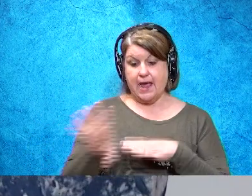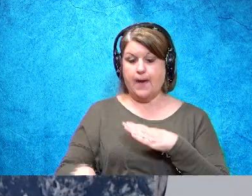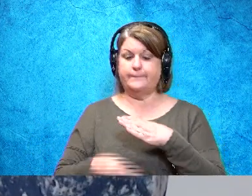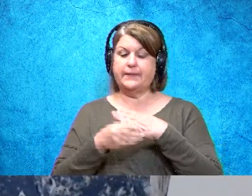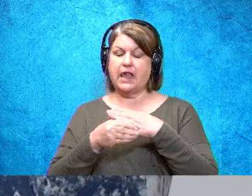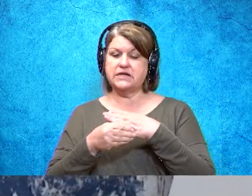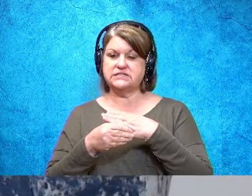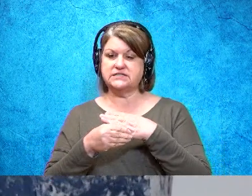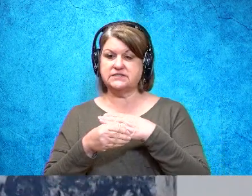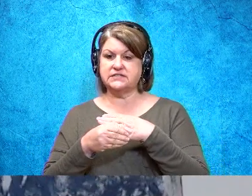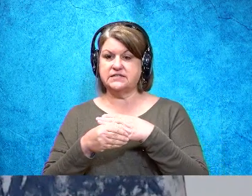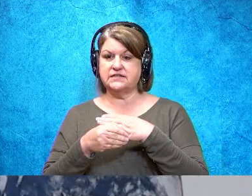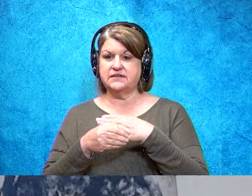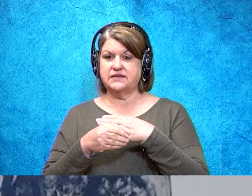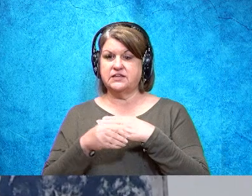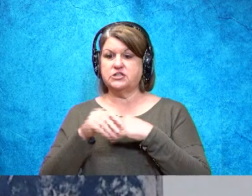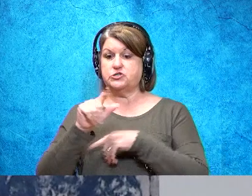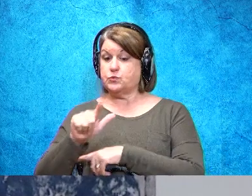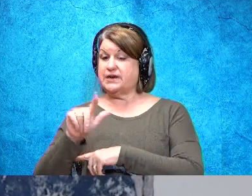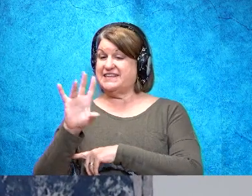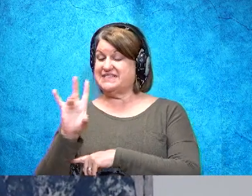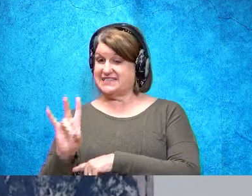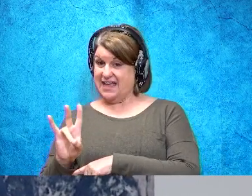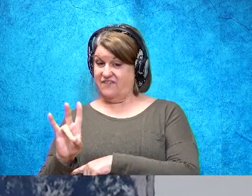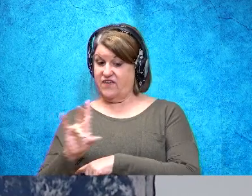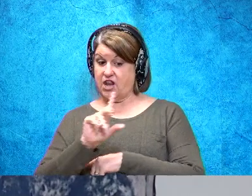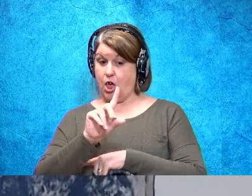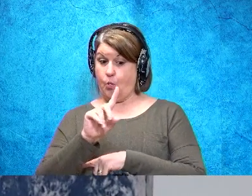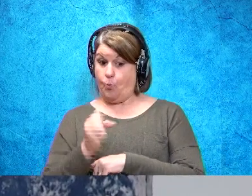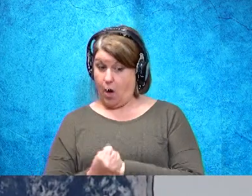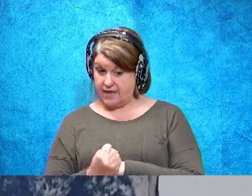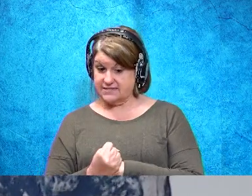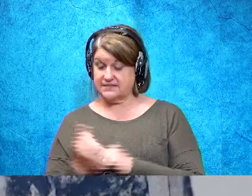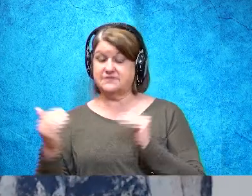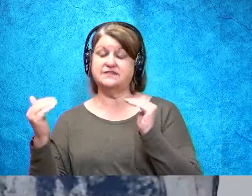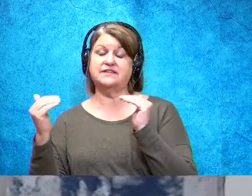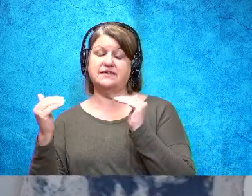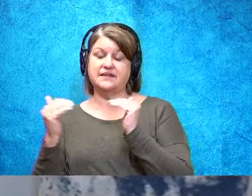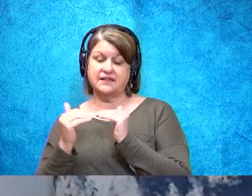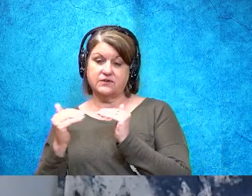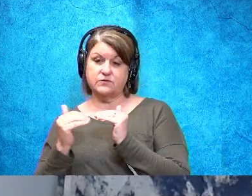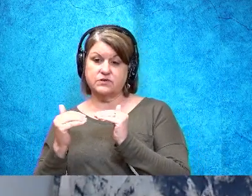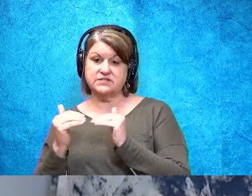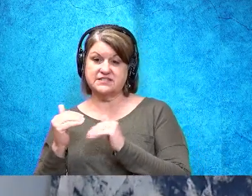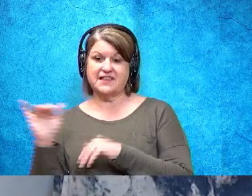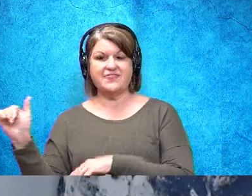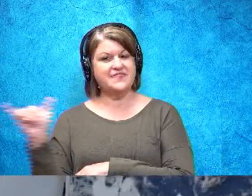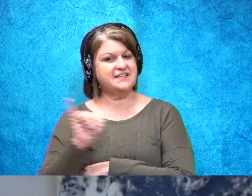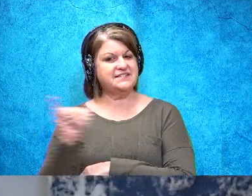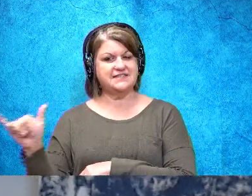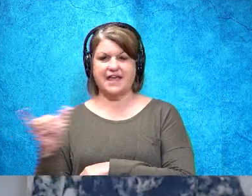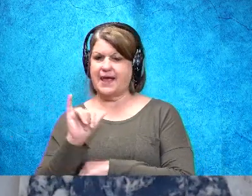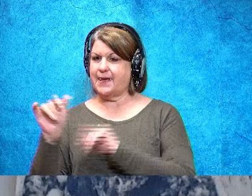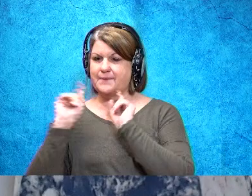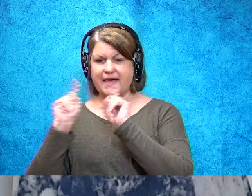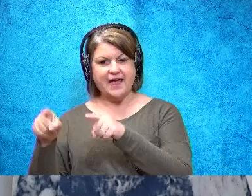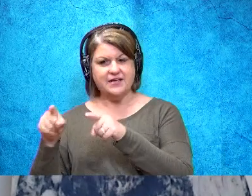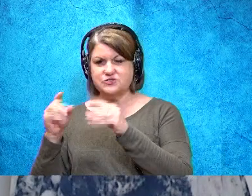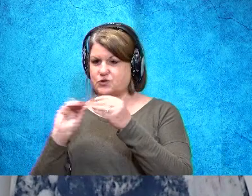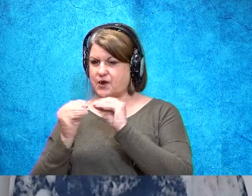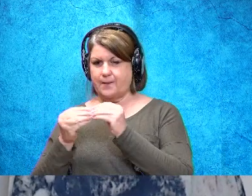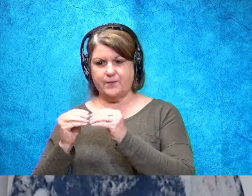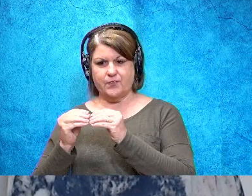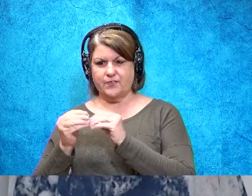plus 27 ones, gives us the same number,